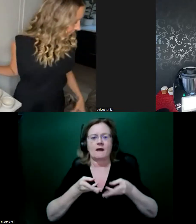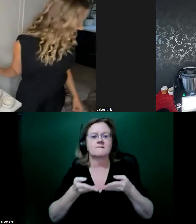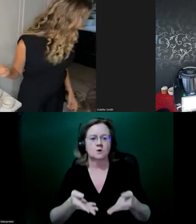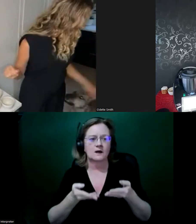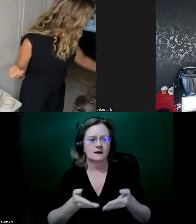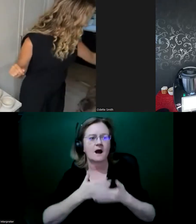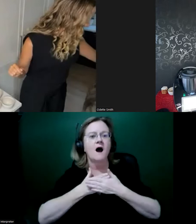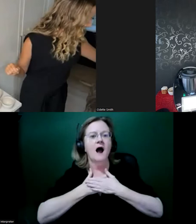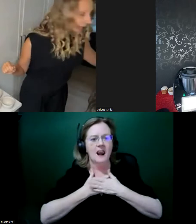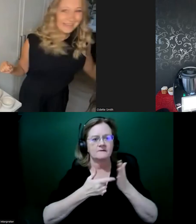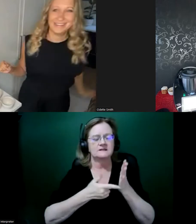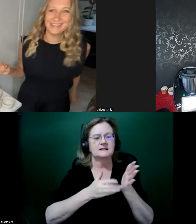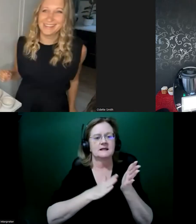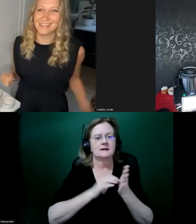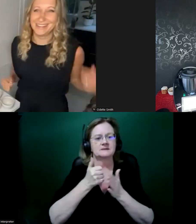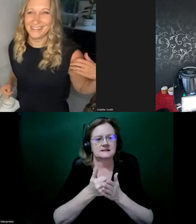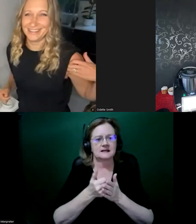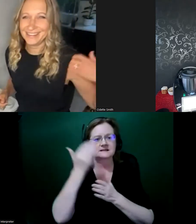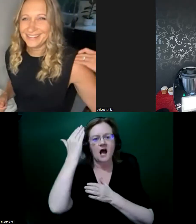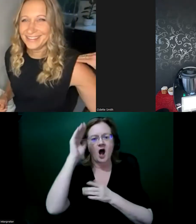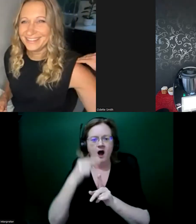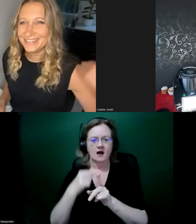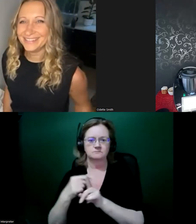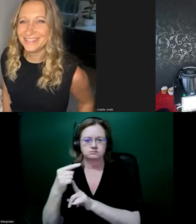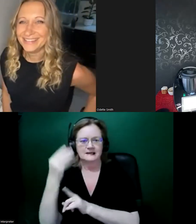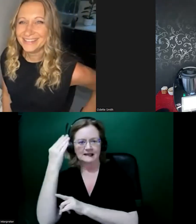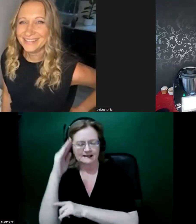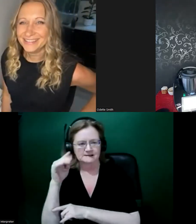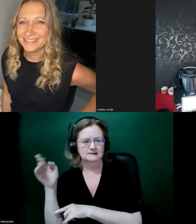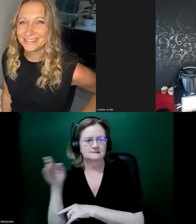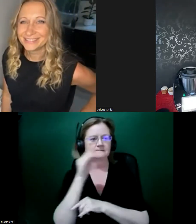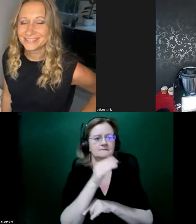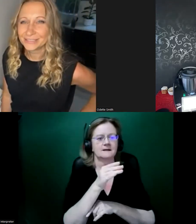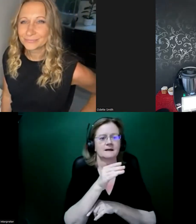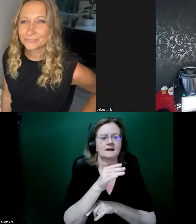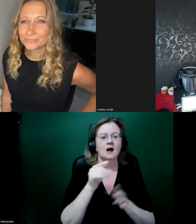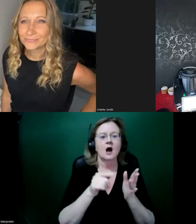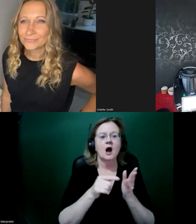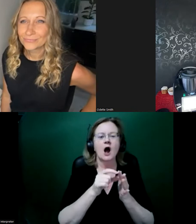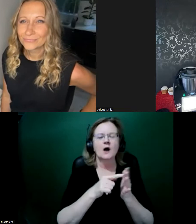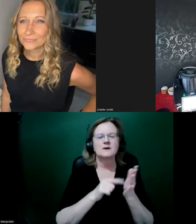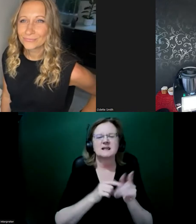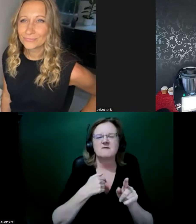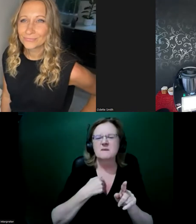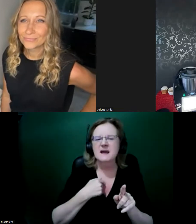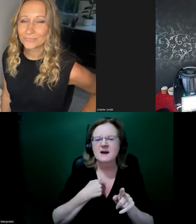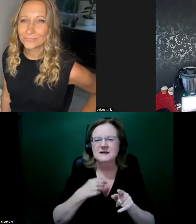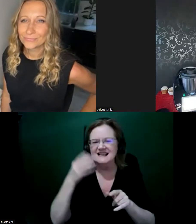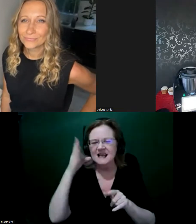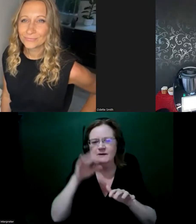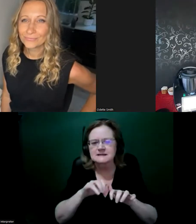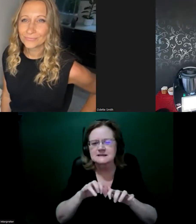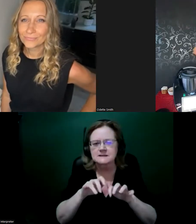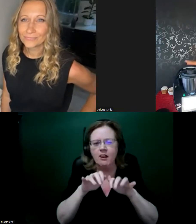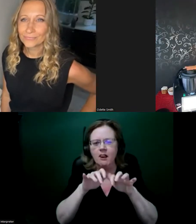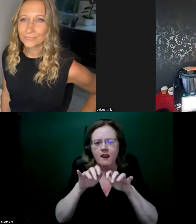TM6. Odette, back to you. Thank you for your patience. I reckon it was the sizzle, right? When I heard that sizzle. Yeah, it matches